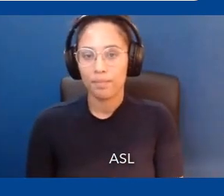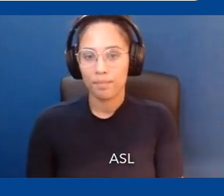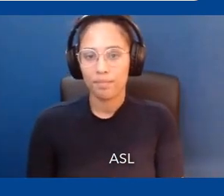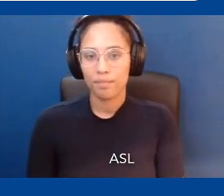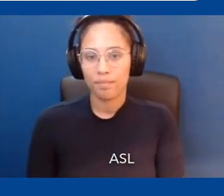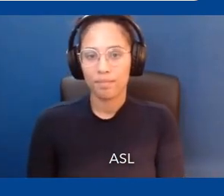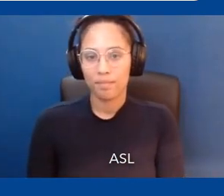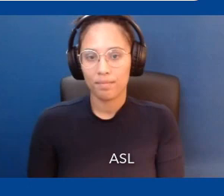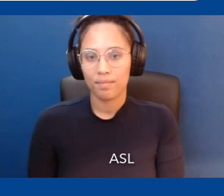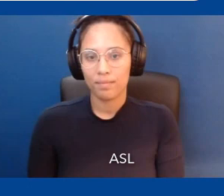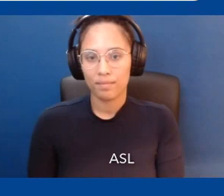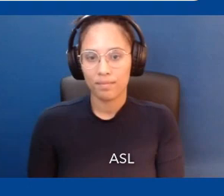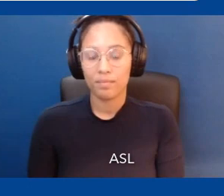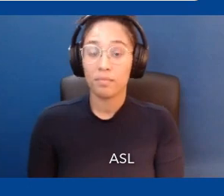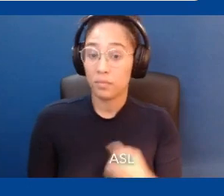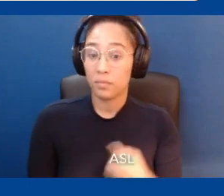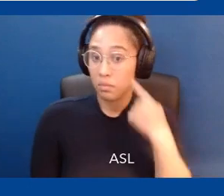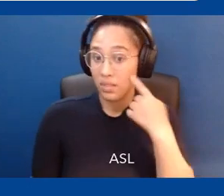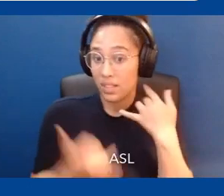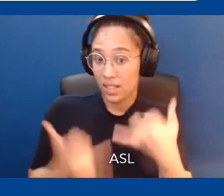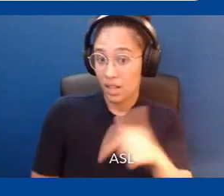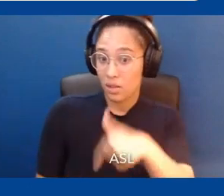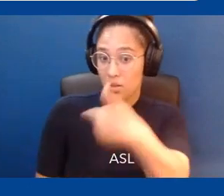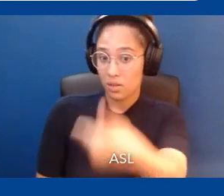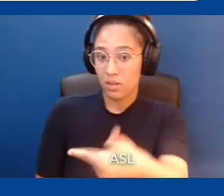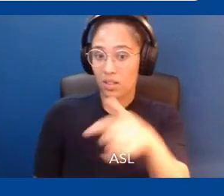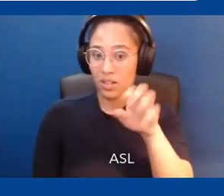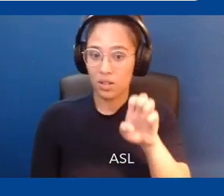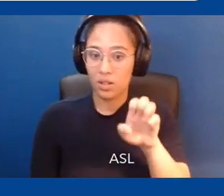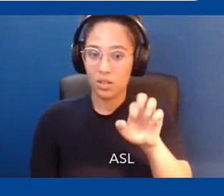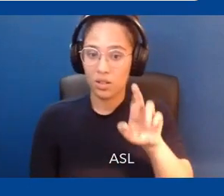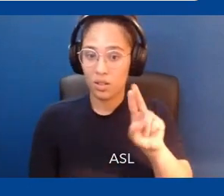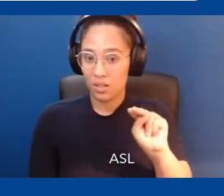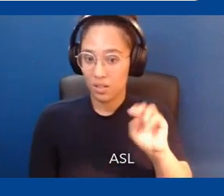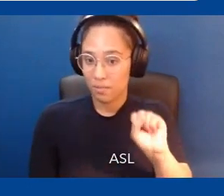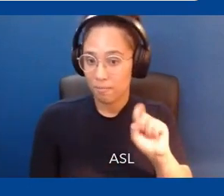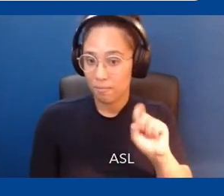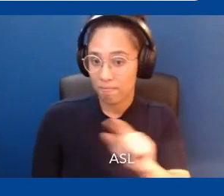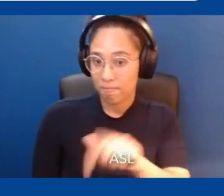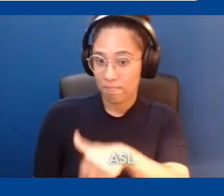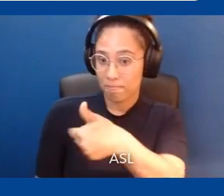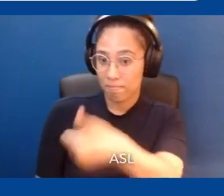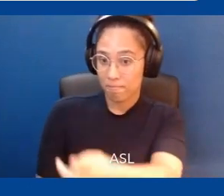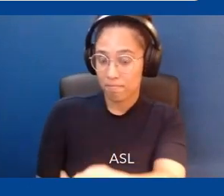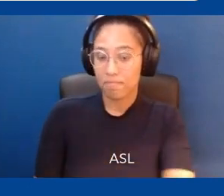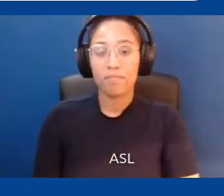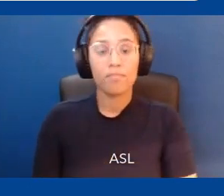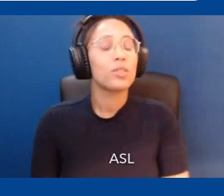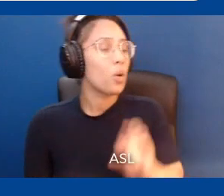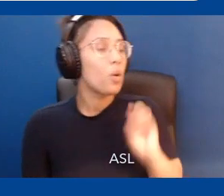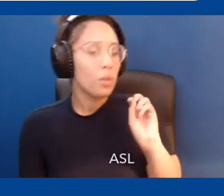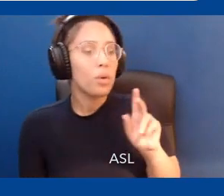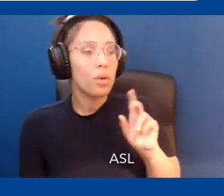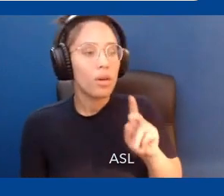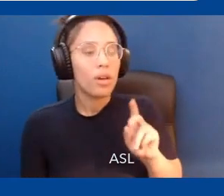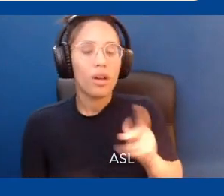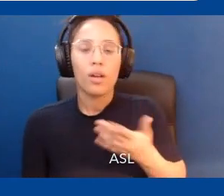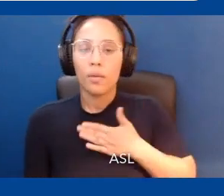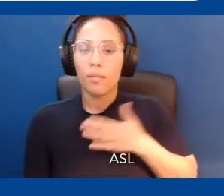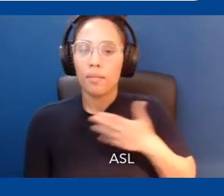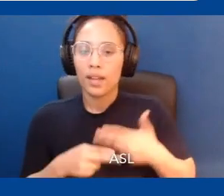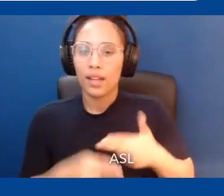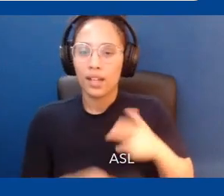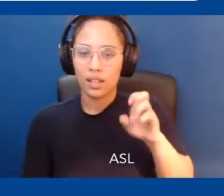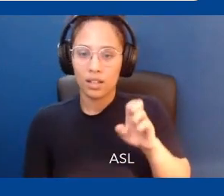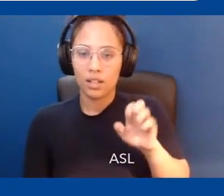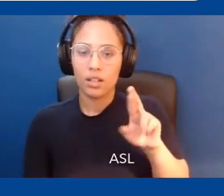I think Ernst will continue introducing the piece after Okay. this. My name Thank is Ernst Karel, and I'm very